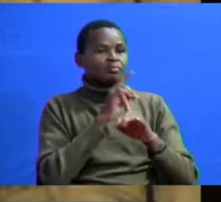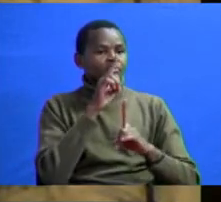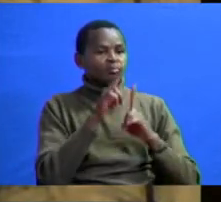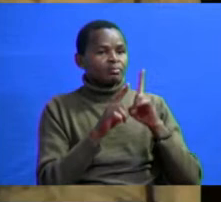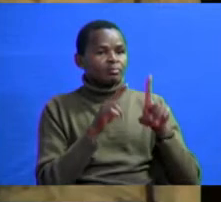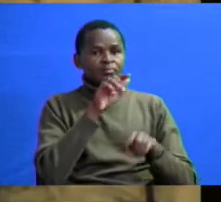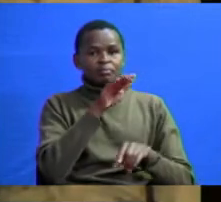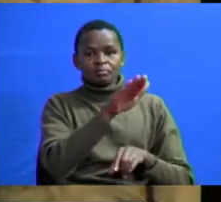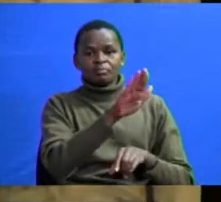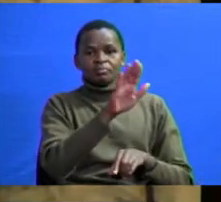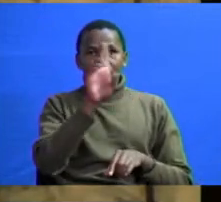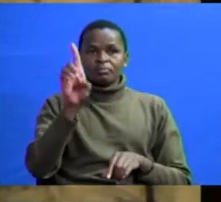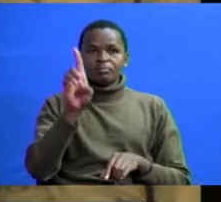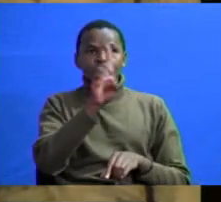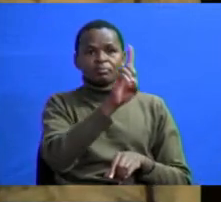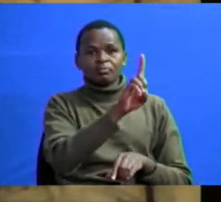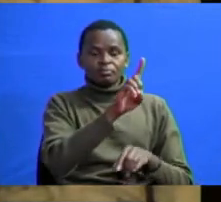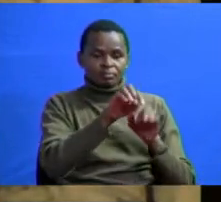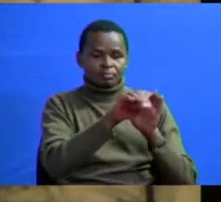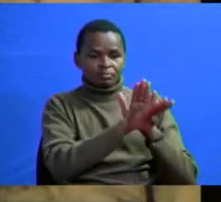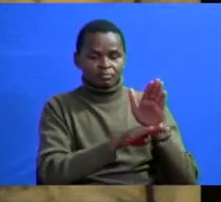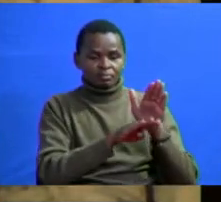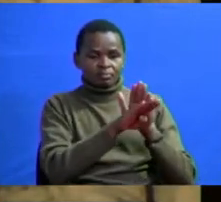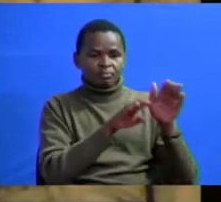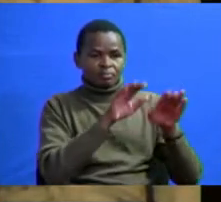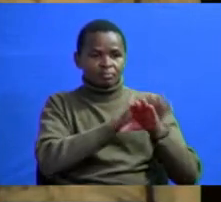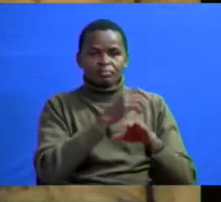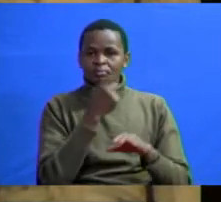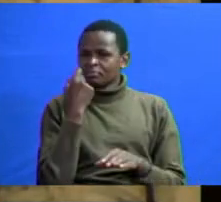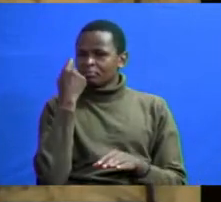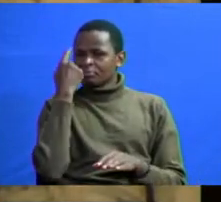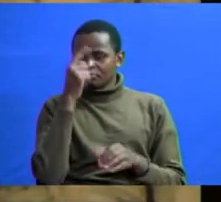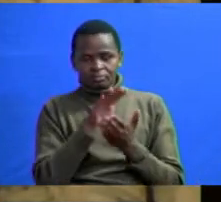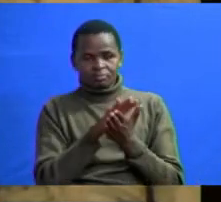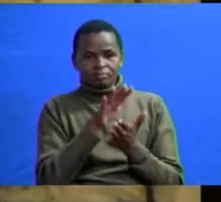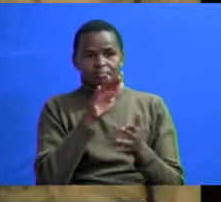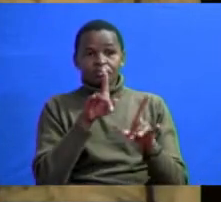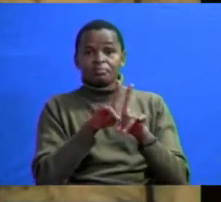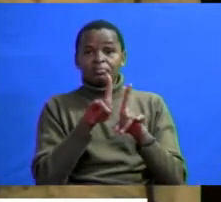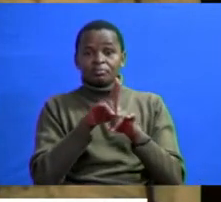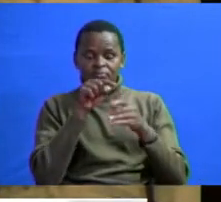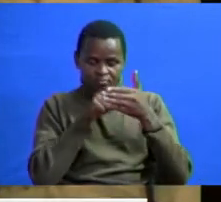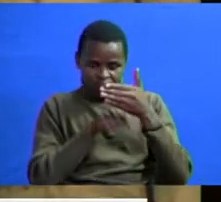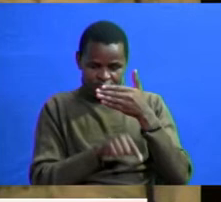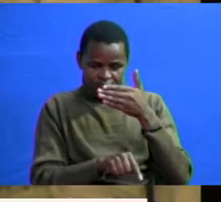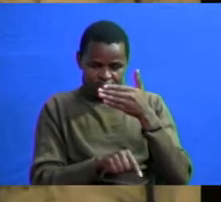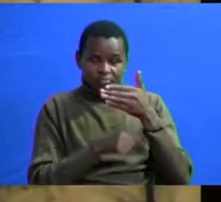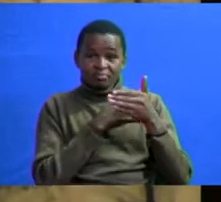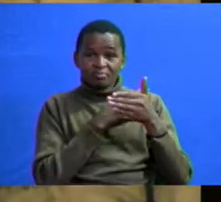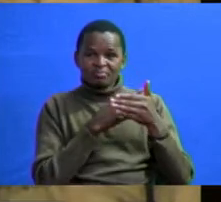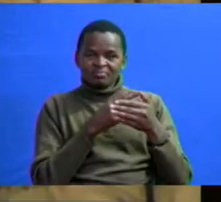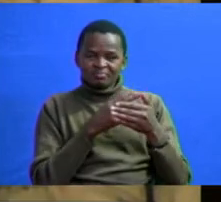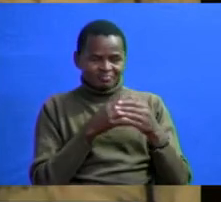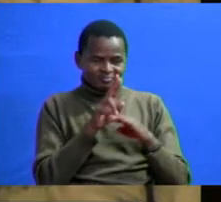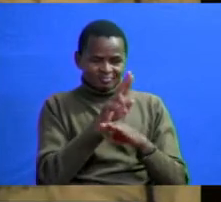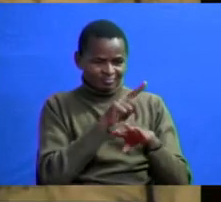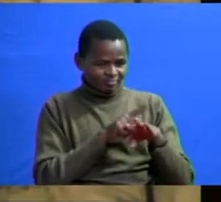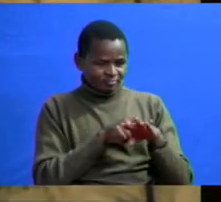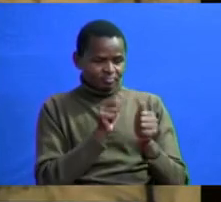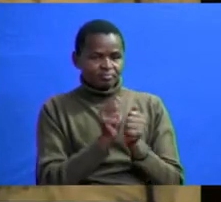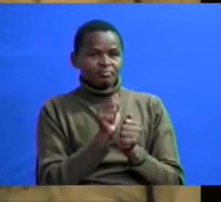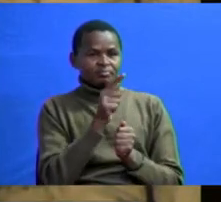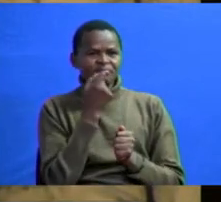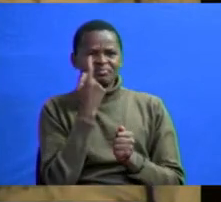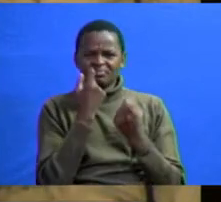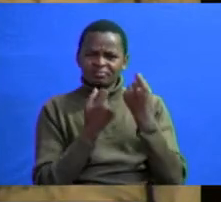on a one-on-one basis, get to understand you more, even deeply, and spend time with you to get to understand,